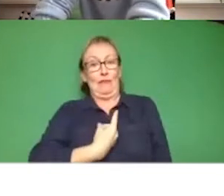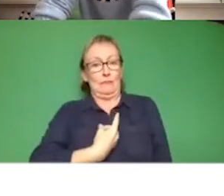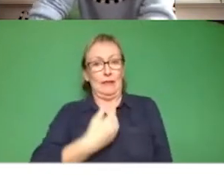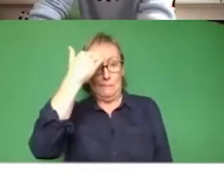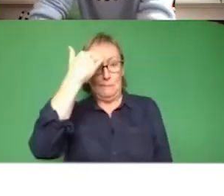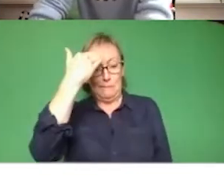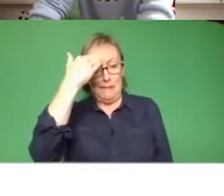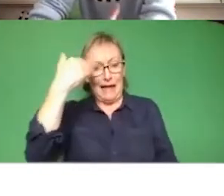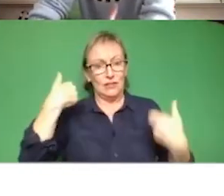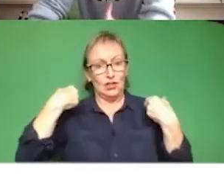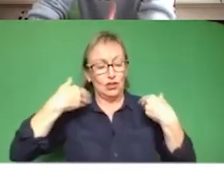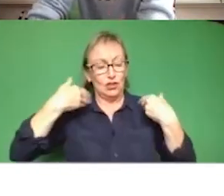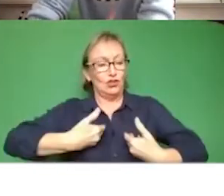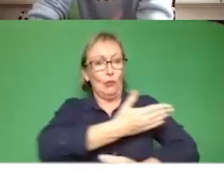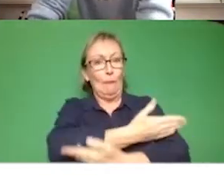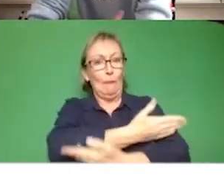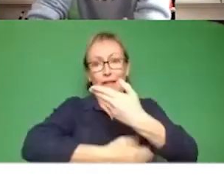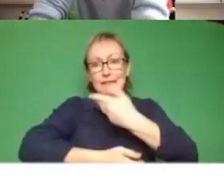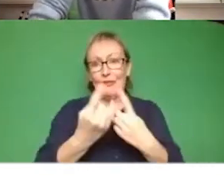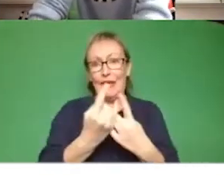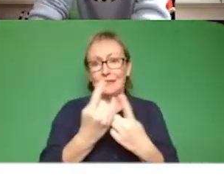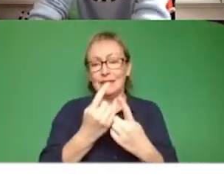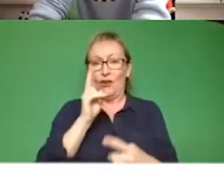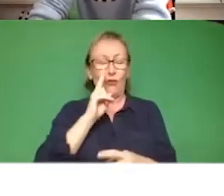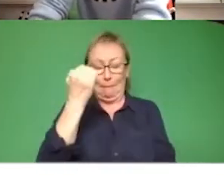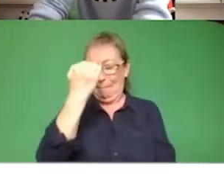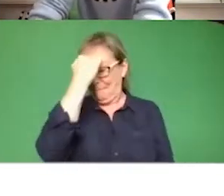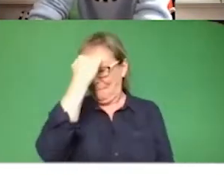absolutely ridiculous. But it's you just got to have fun. You